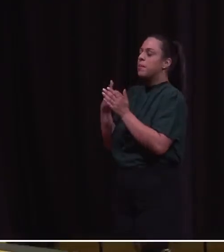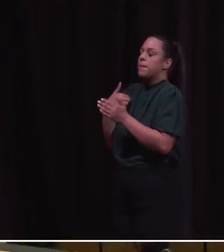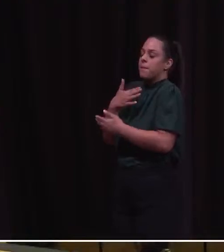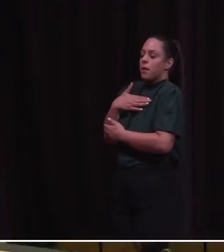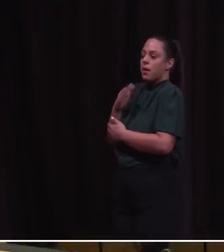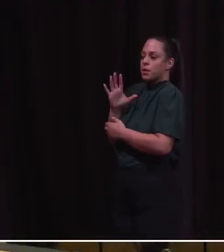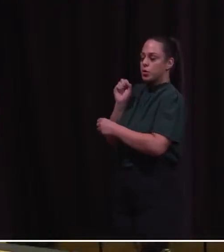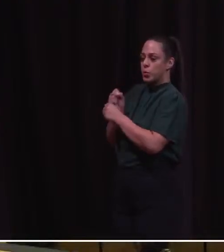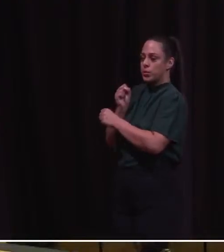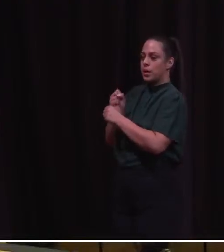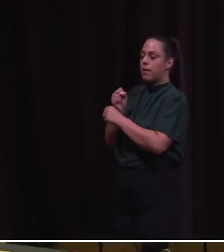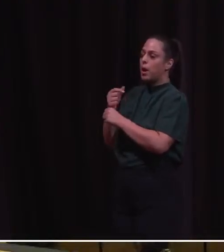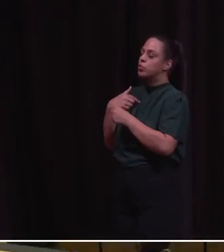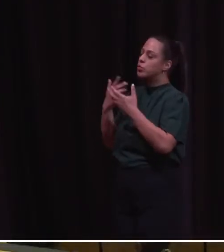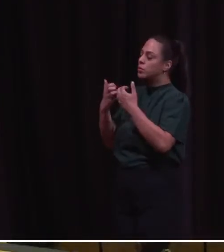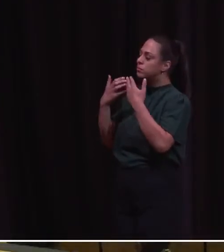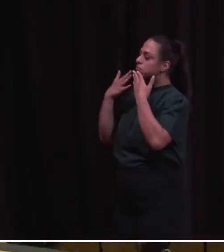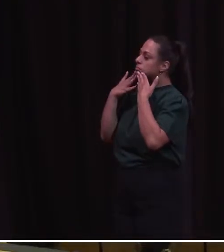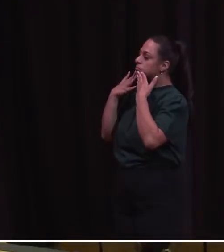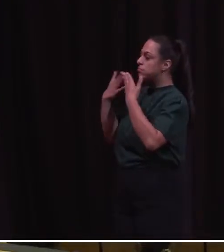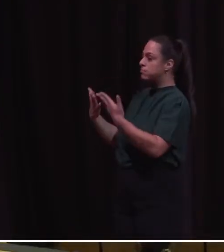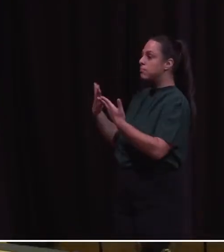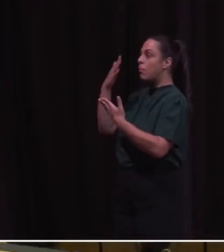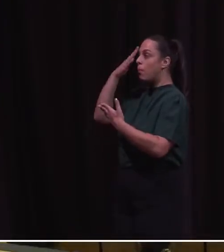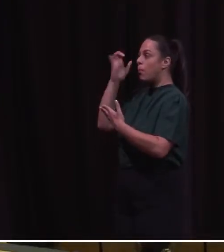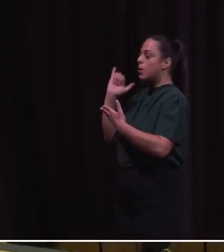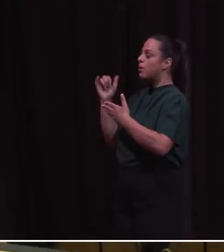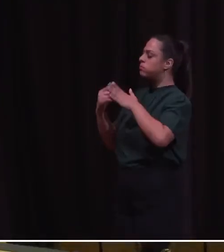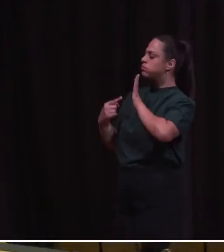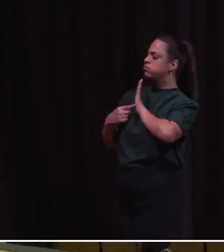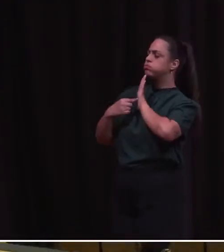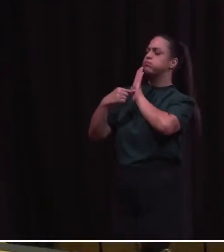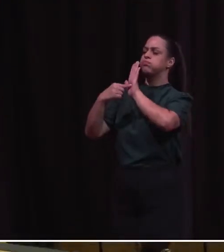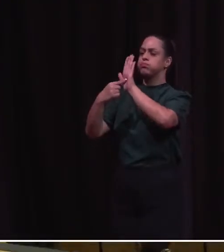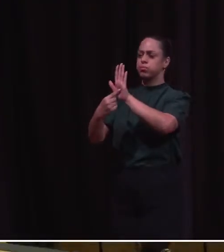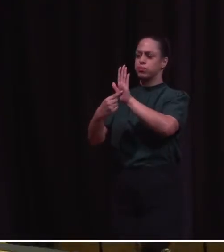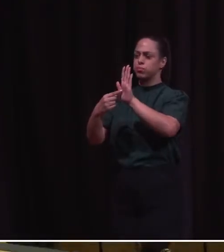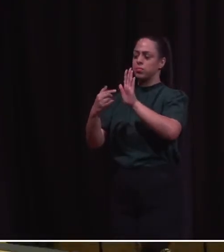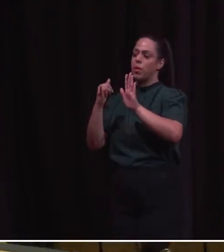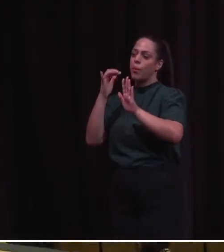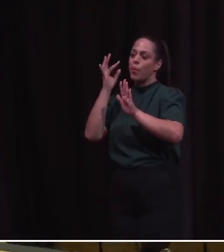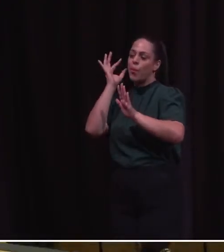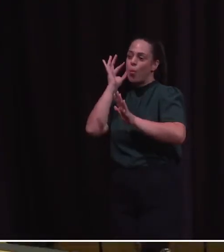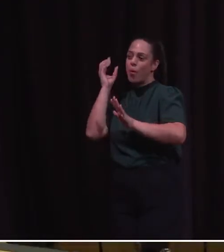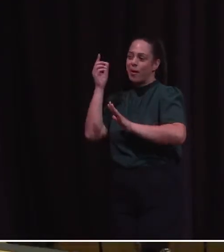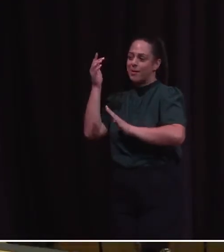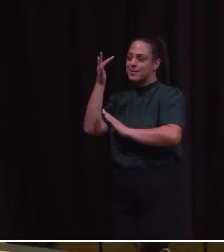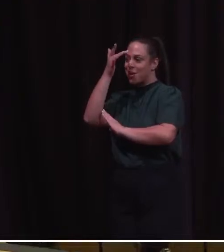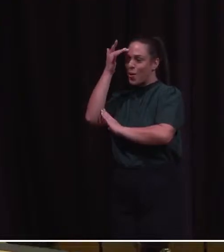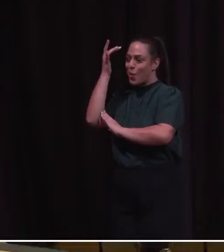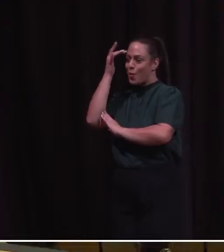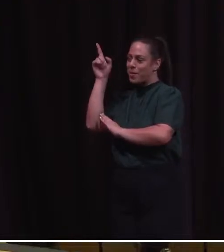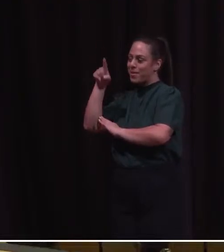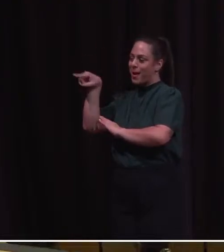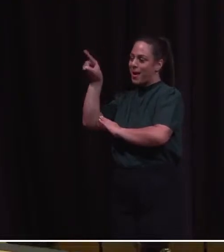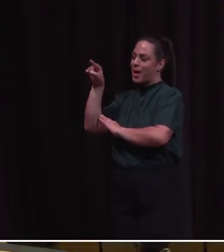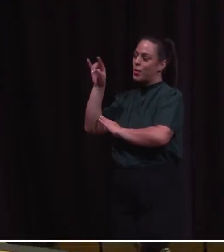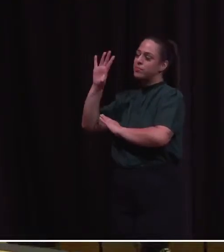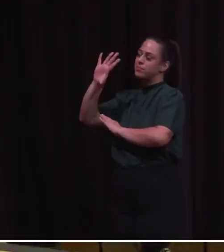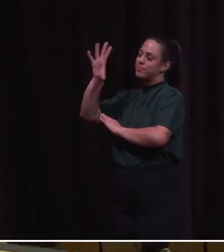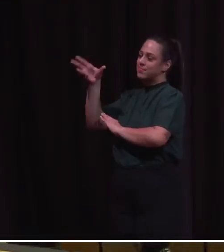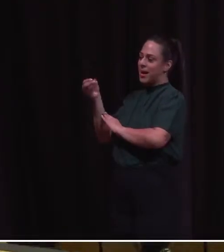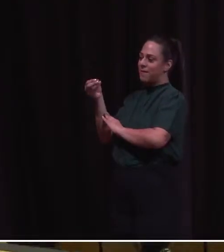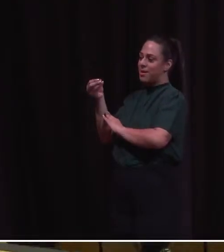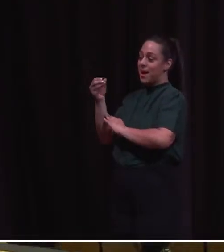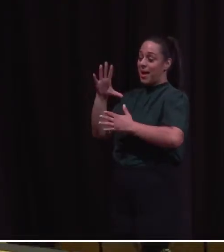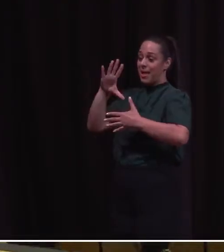you for being a voice for all those women that were forget by the Western feminism and the white feminism. You are such a person to admire. And